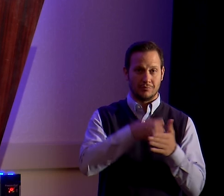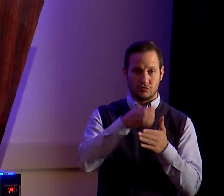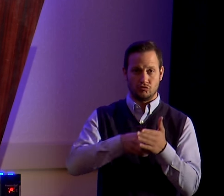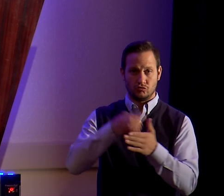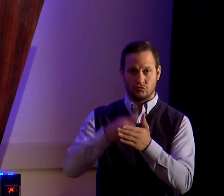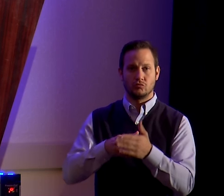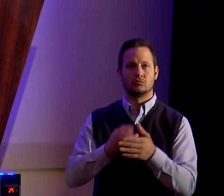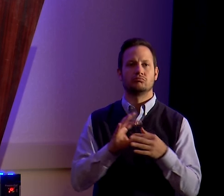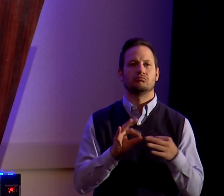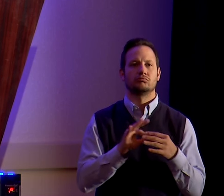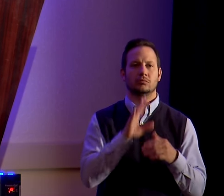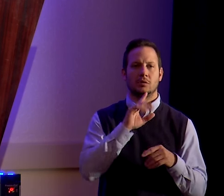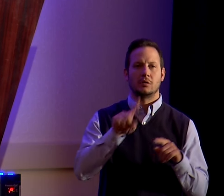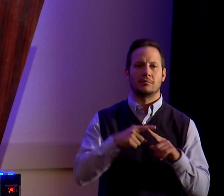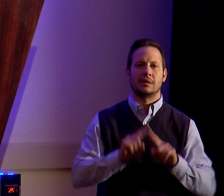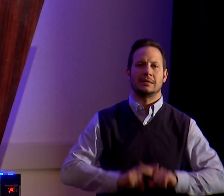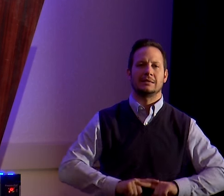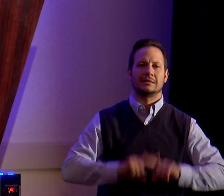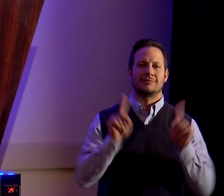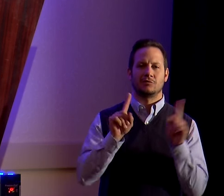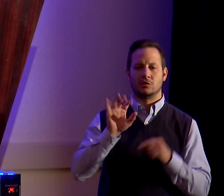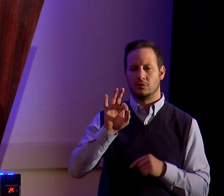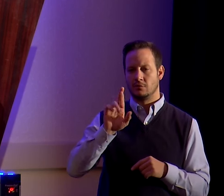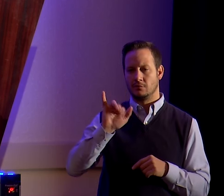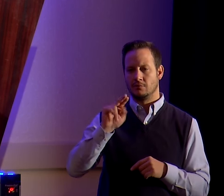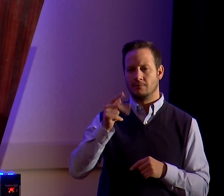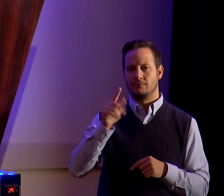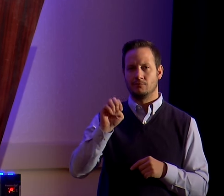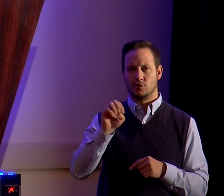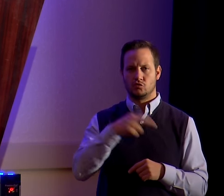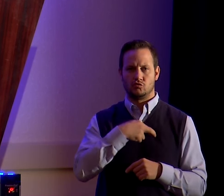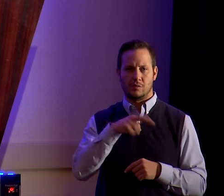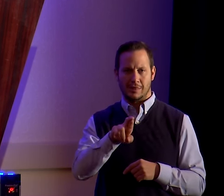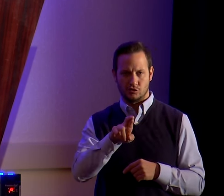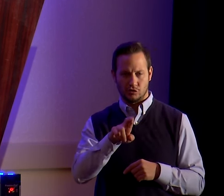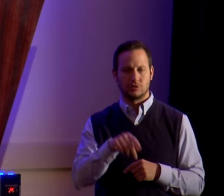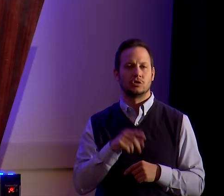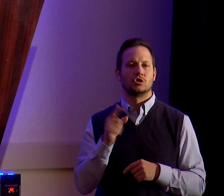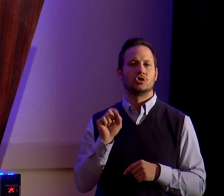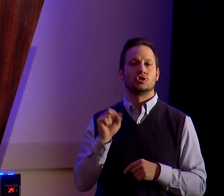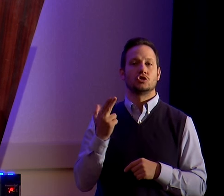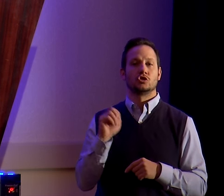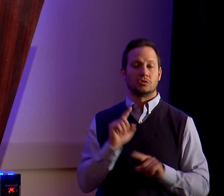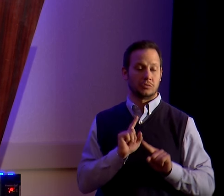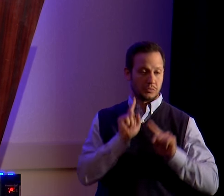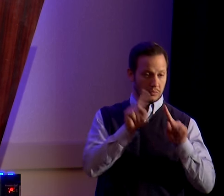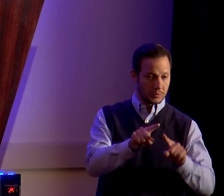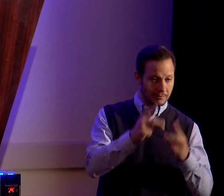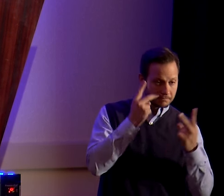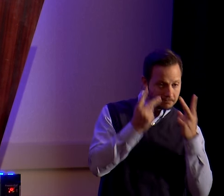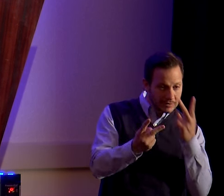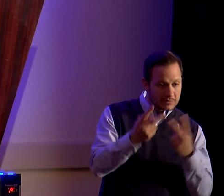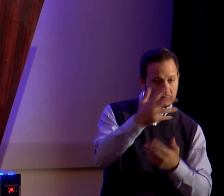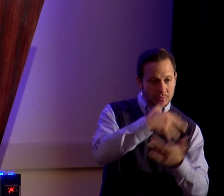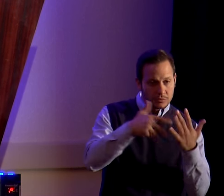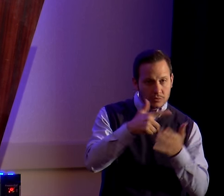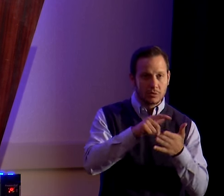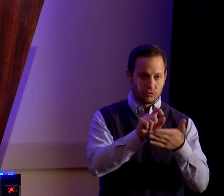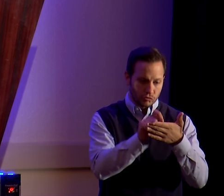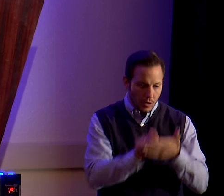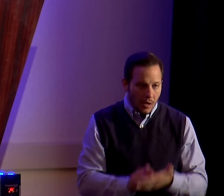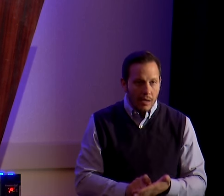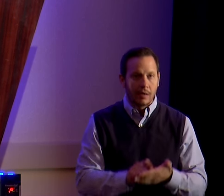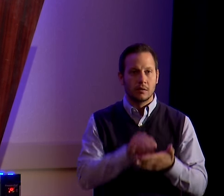a different fringe religion in America. She went and visited these people. She hung out with them, and she wrote about